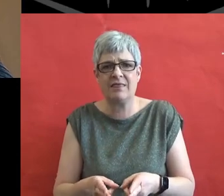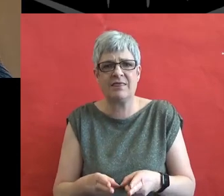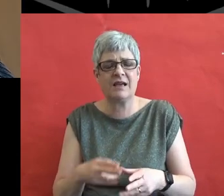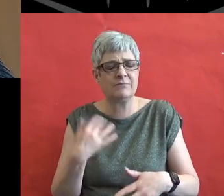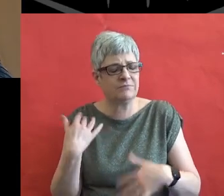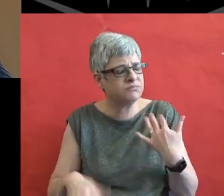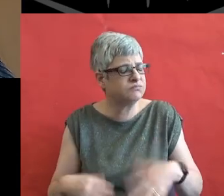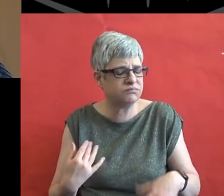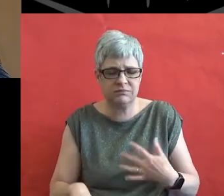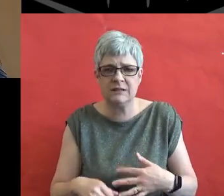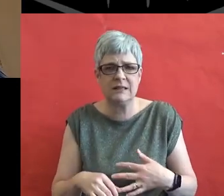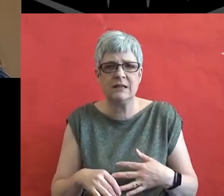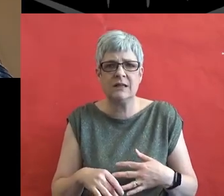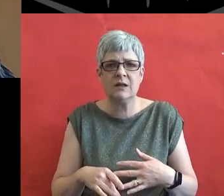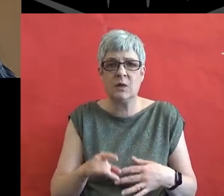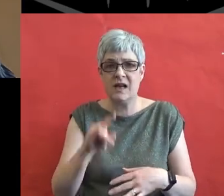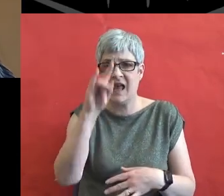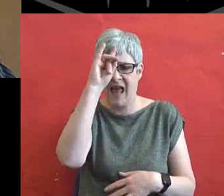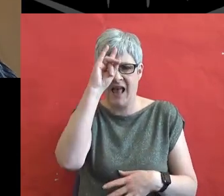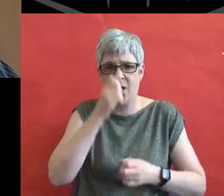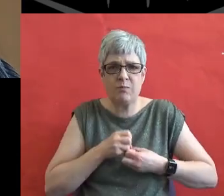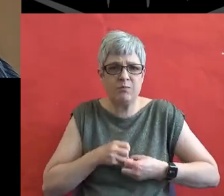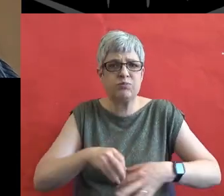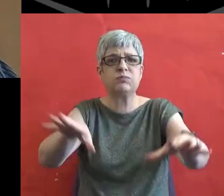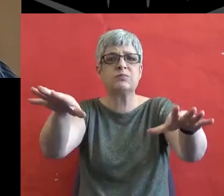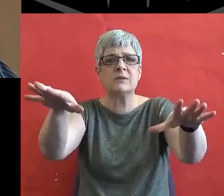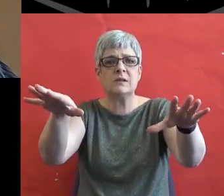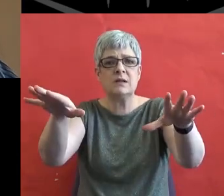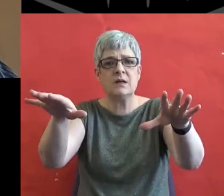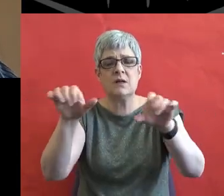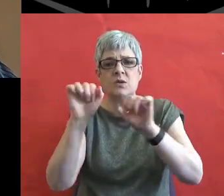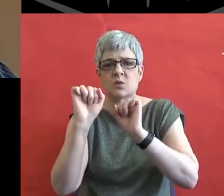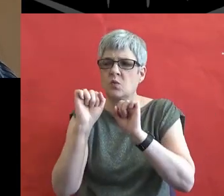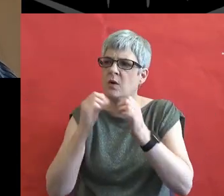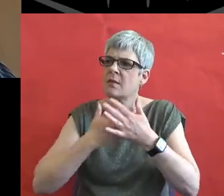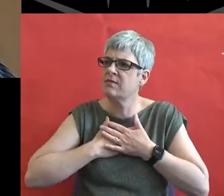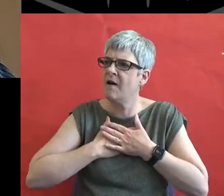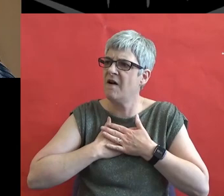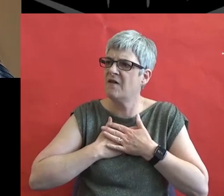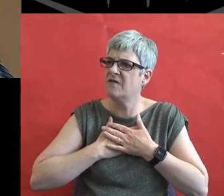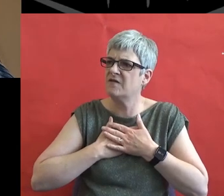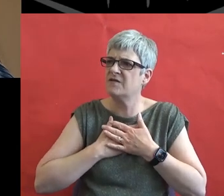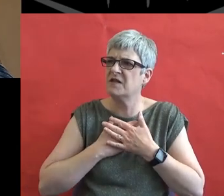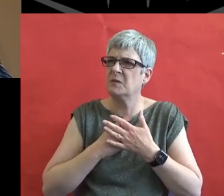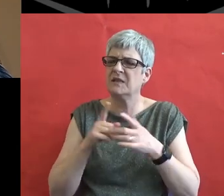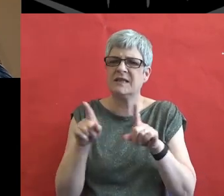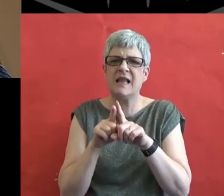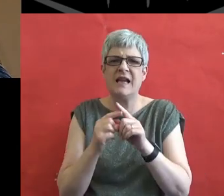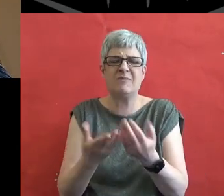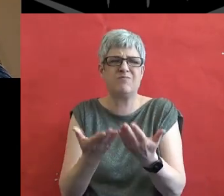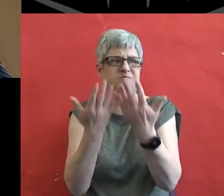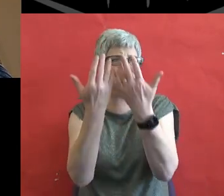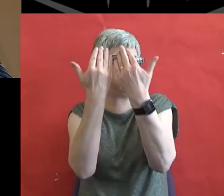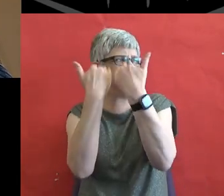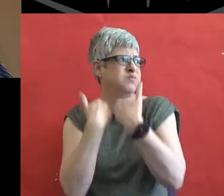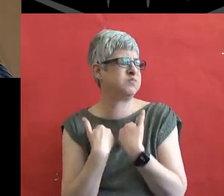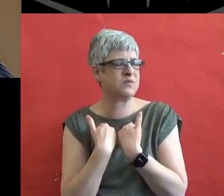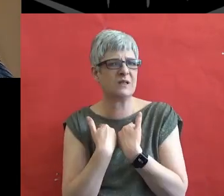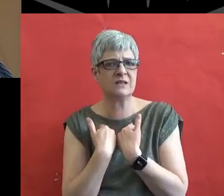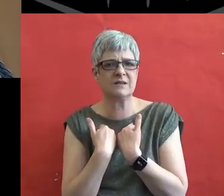a day when all hell was let loose and your love seemed overwhelmed.